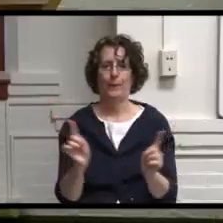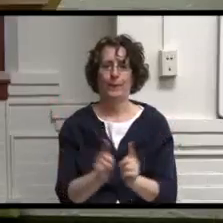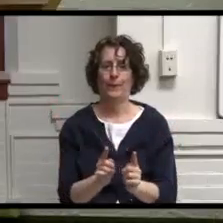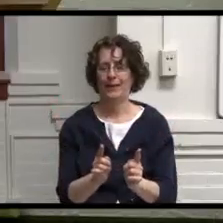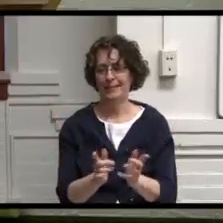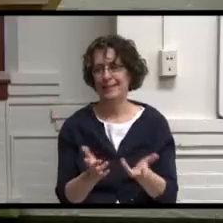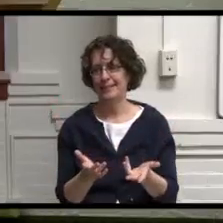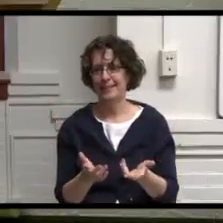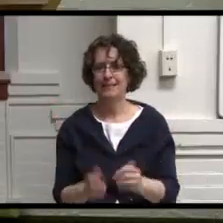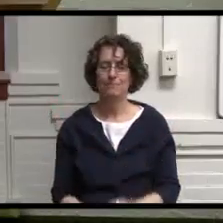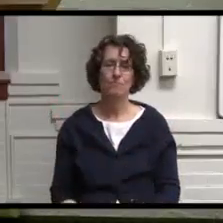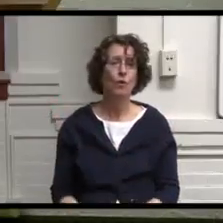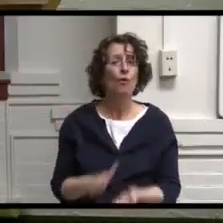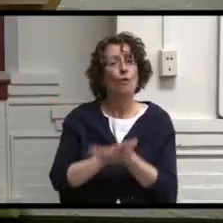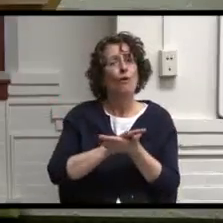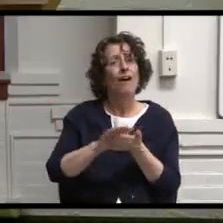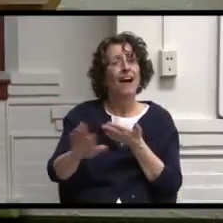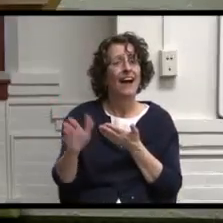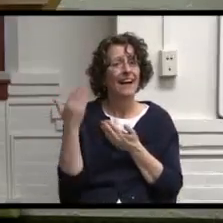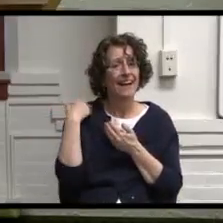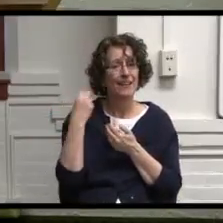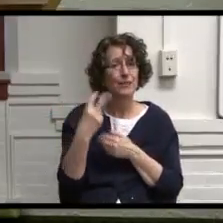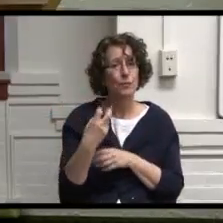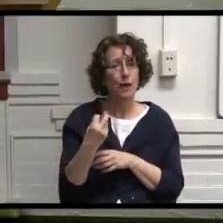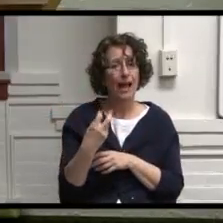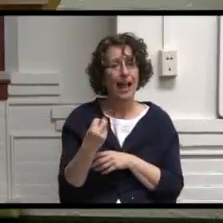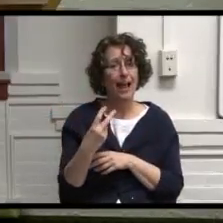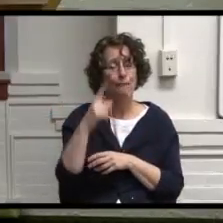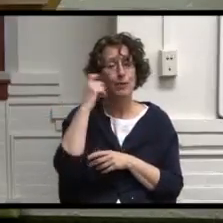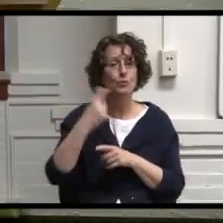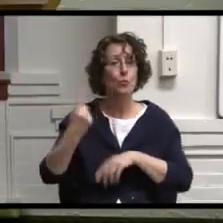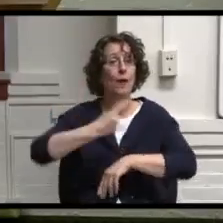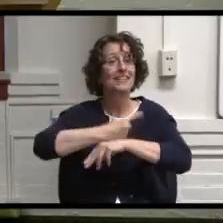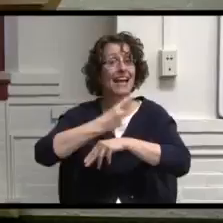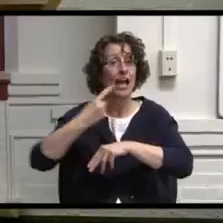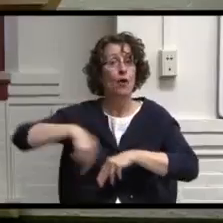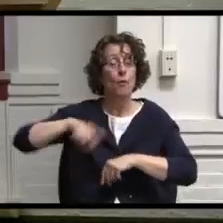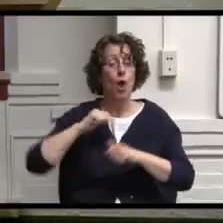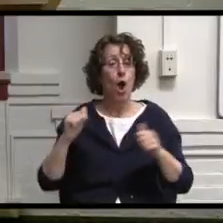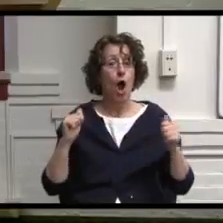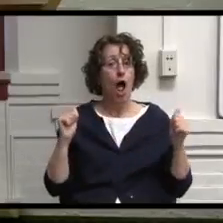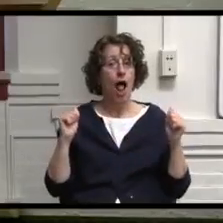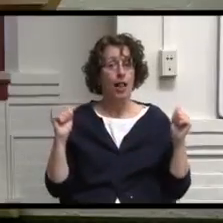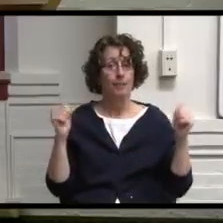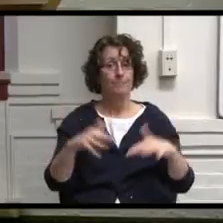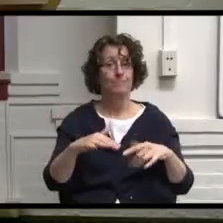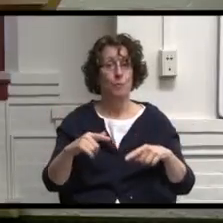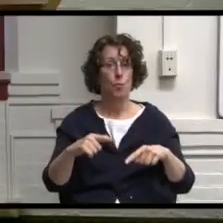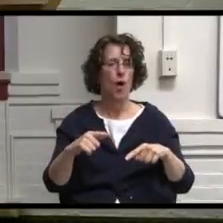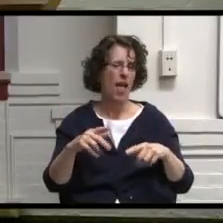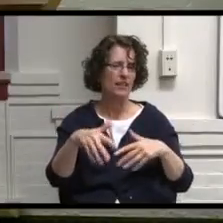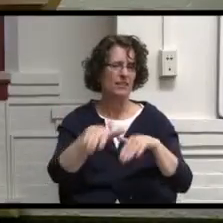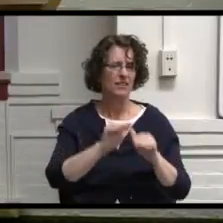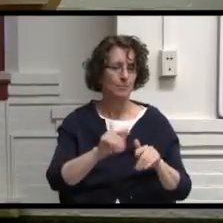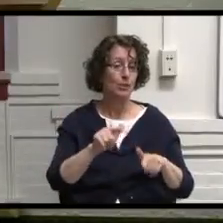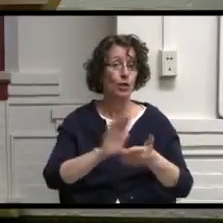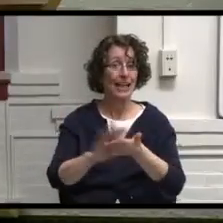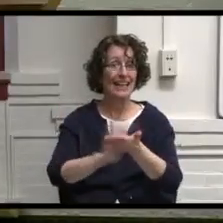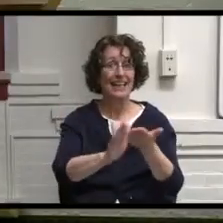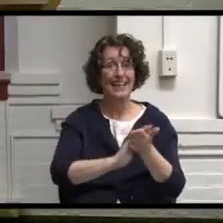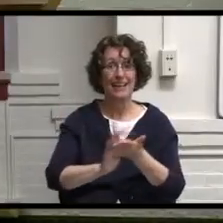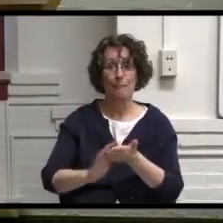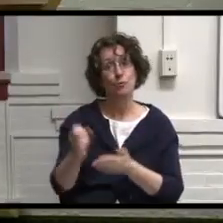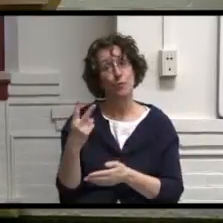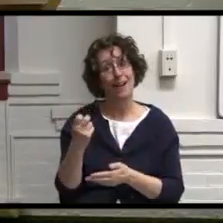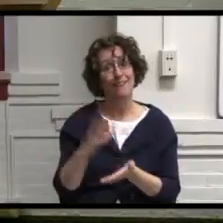it was nice having 12 bodies because we had a cleanup day at one of the cemeteries ourselves. But I think that also weeded